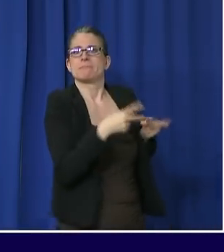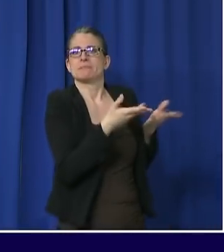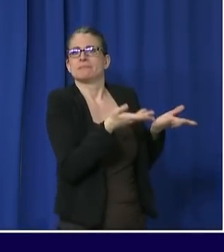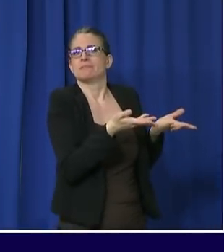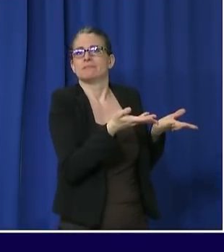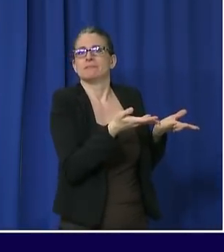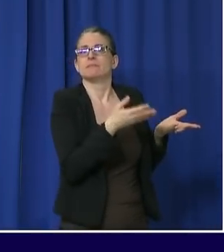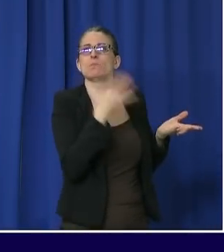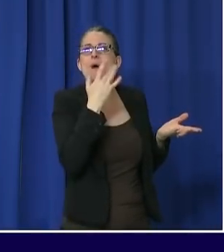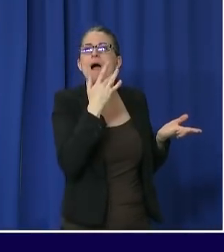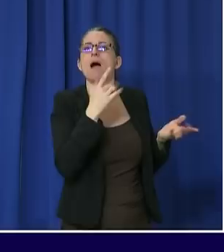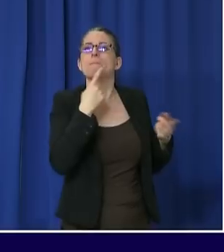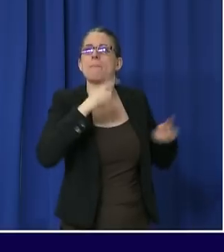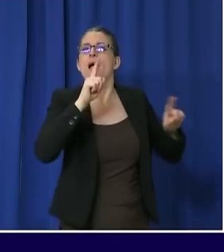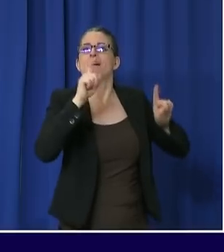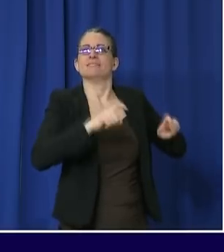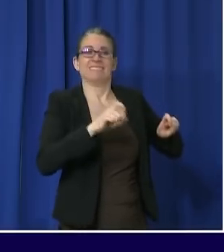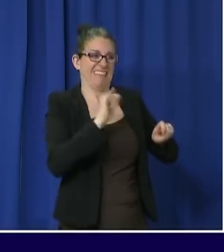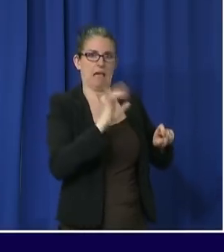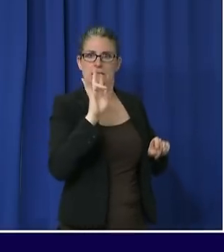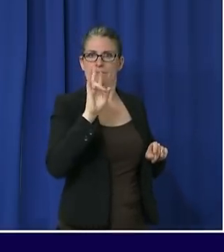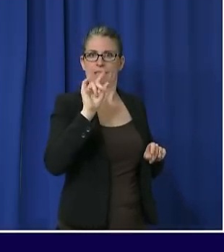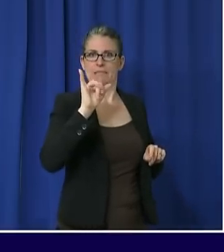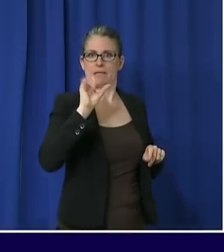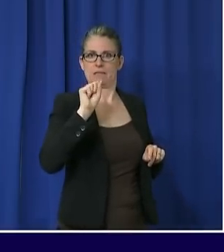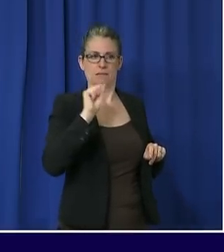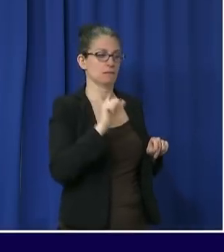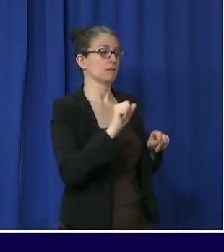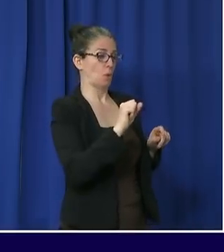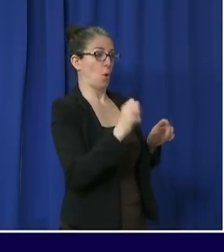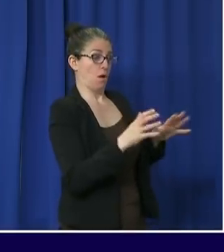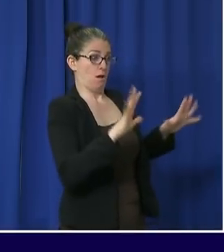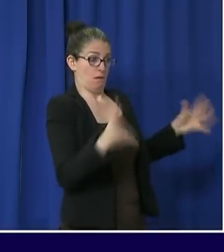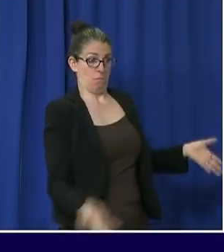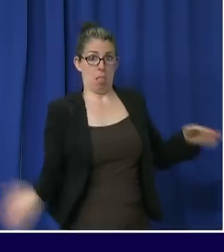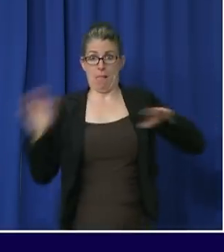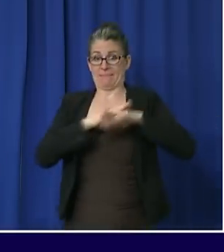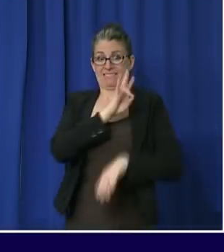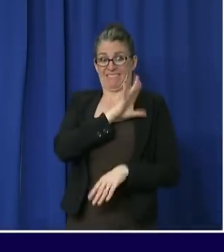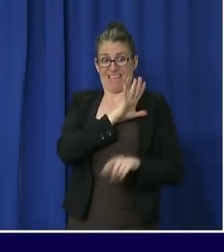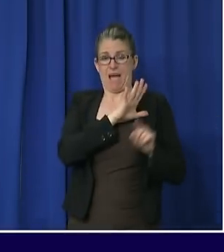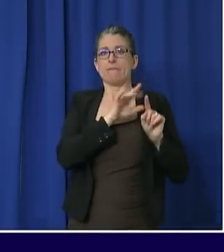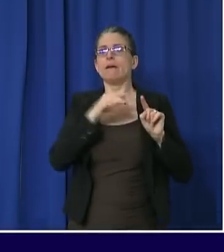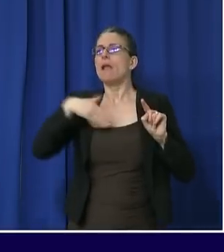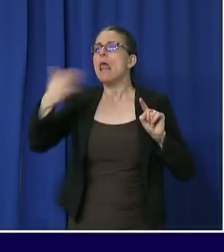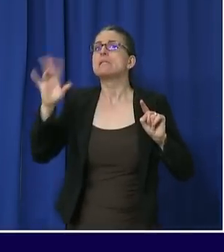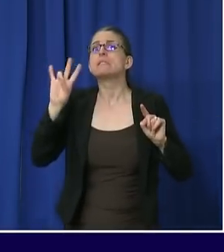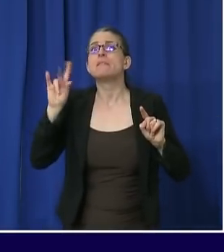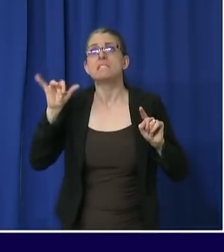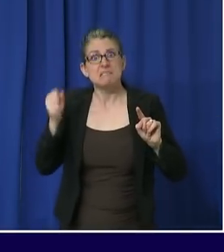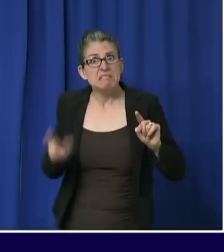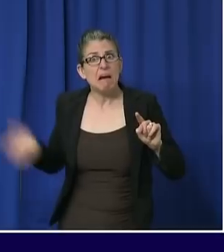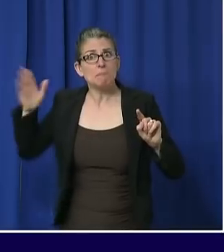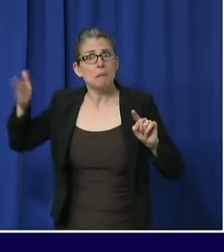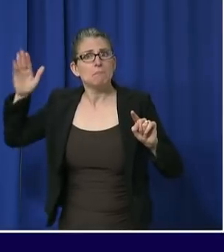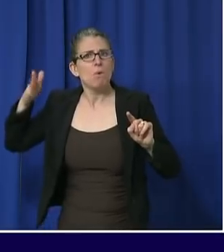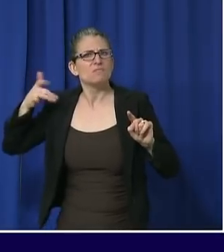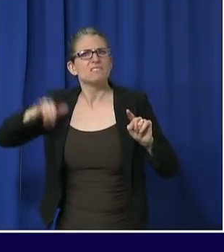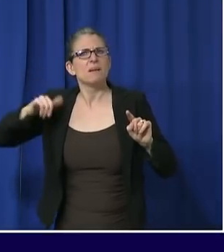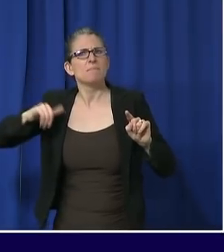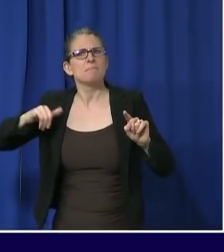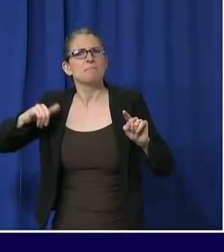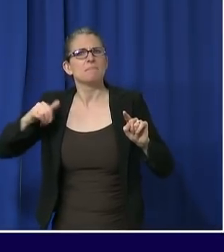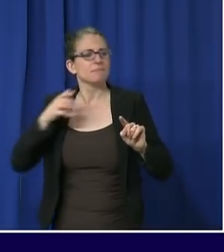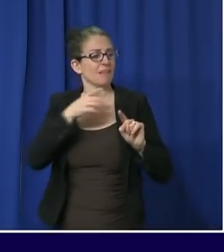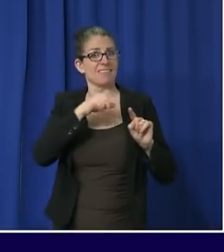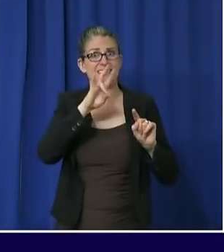upward direction or a downward direction. And then we put certain mathematical parameters around that to determine when that would constitute